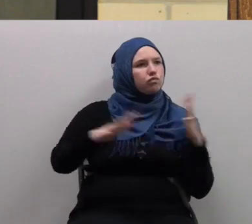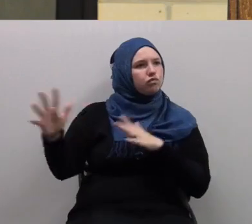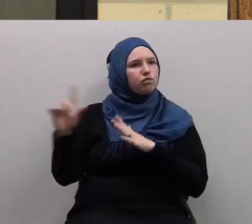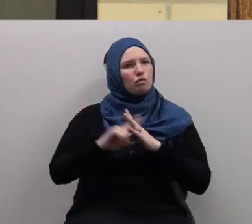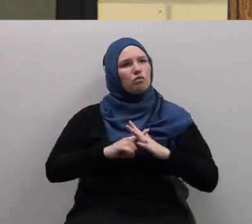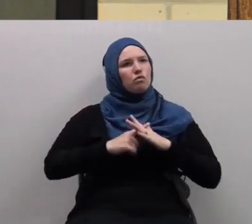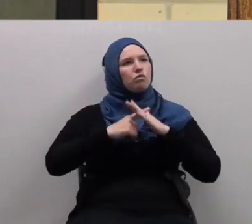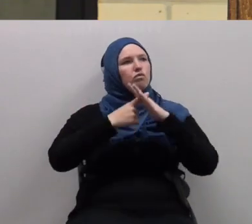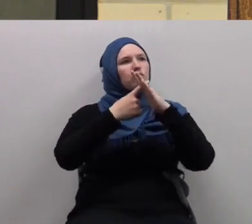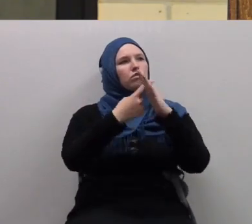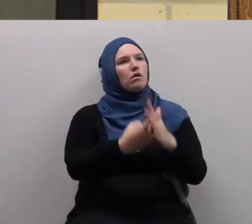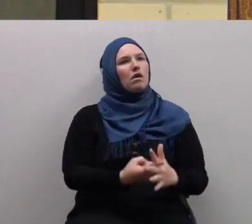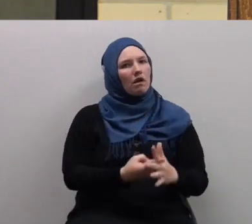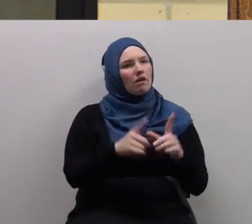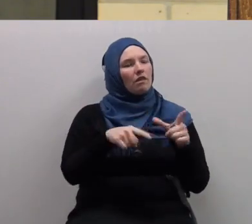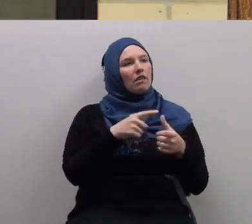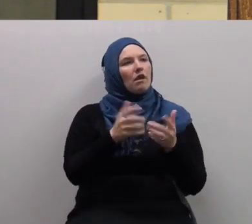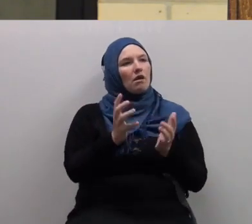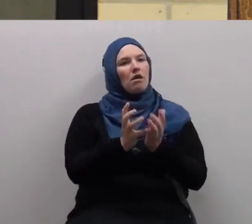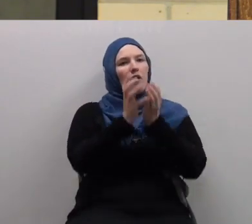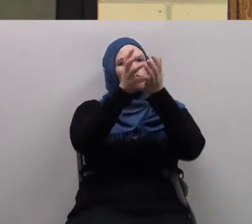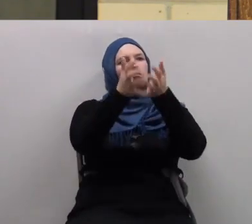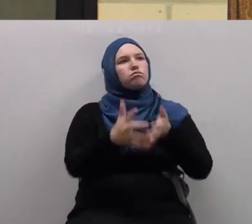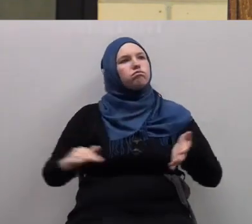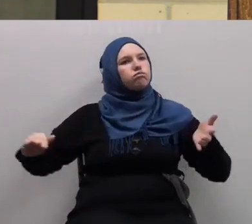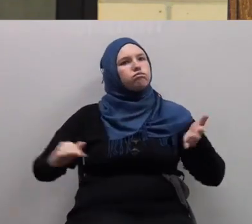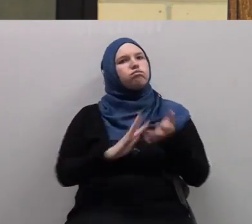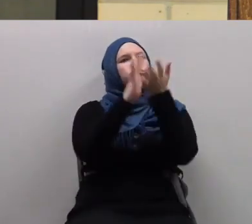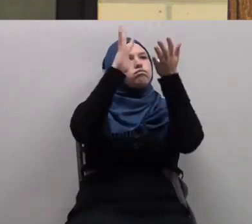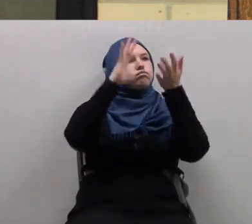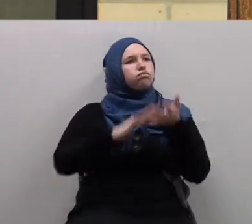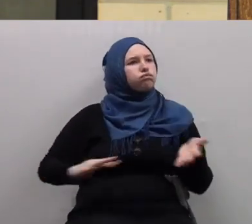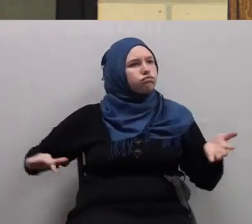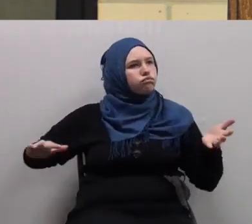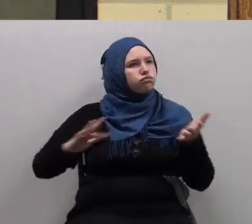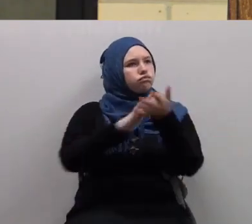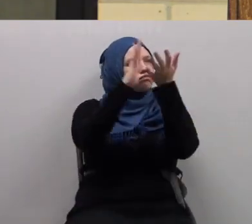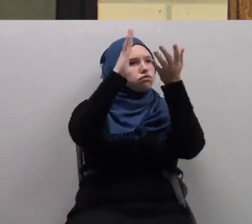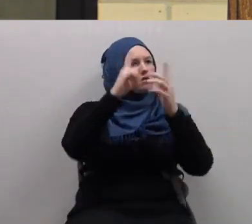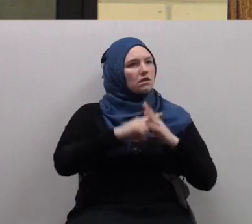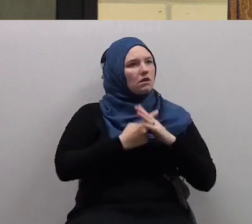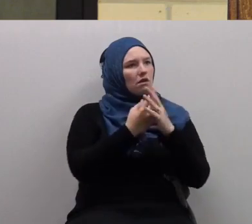And high tides started to seize the ship.